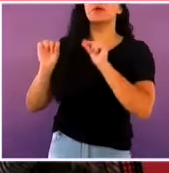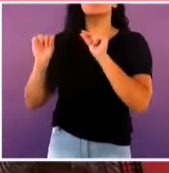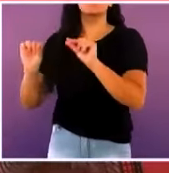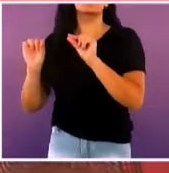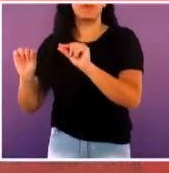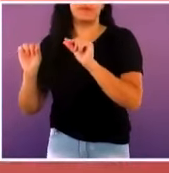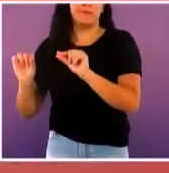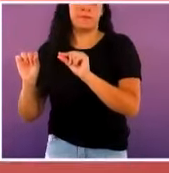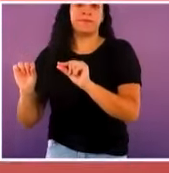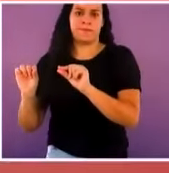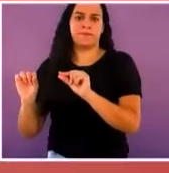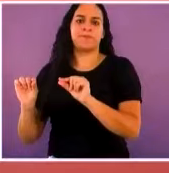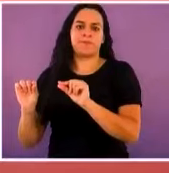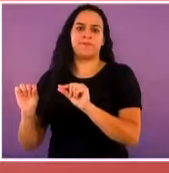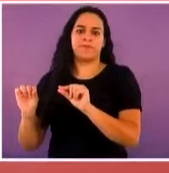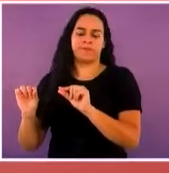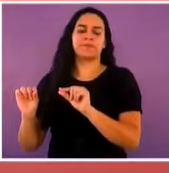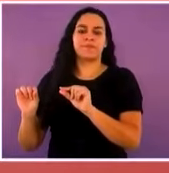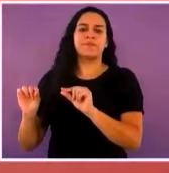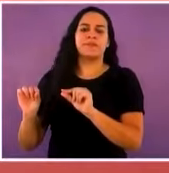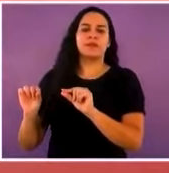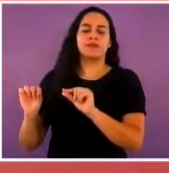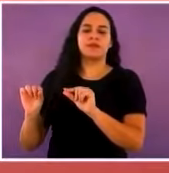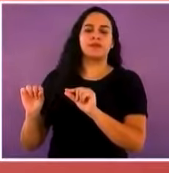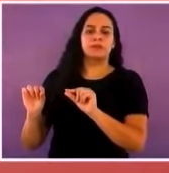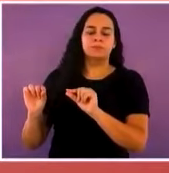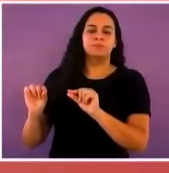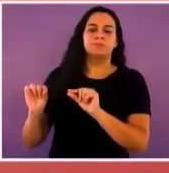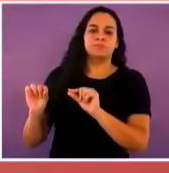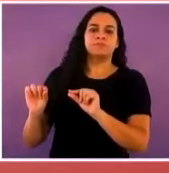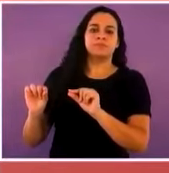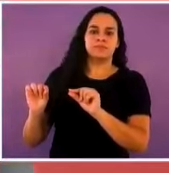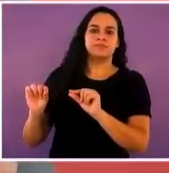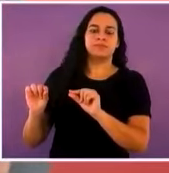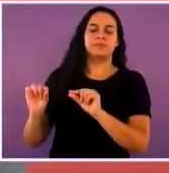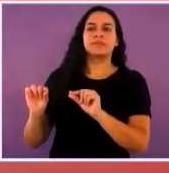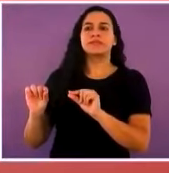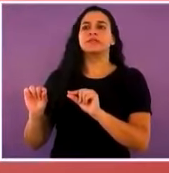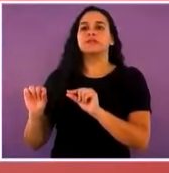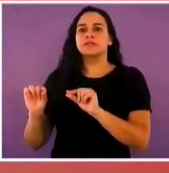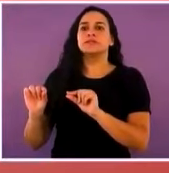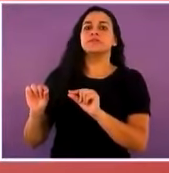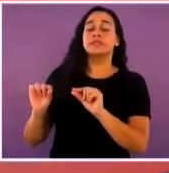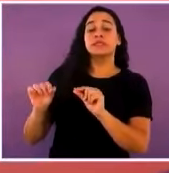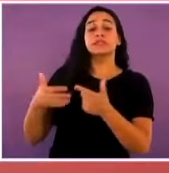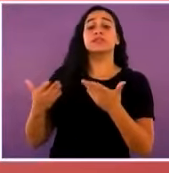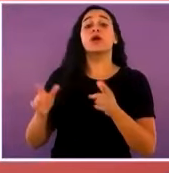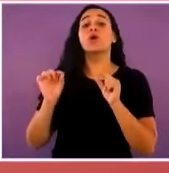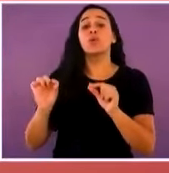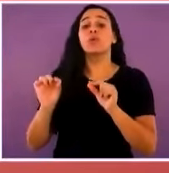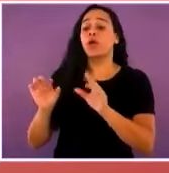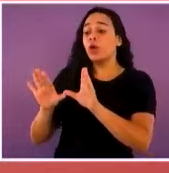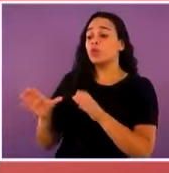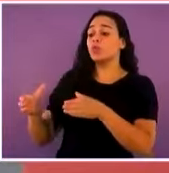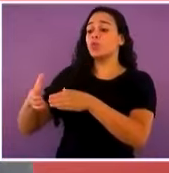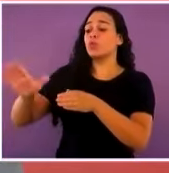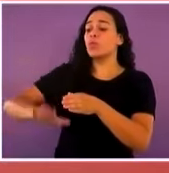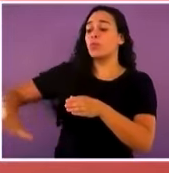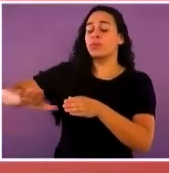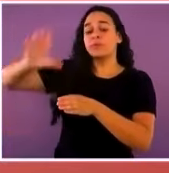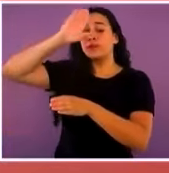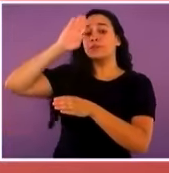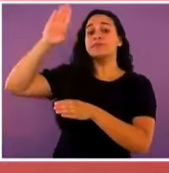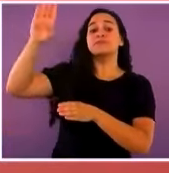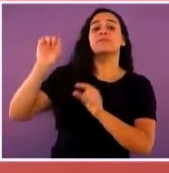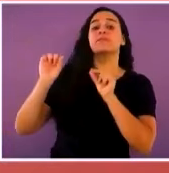people, the primary agent of the theological enterprise. É o povo é o